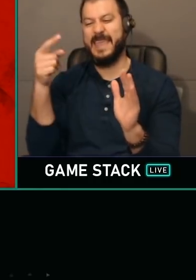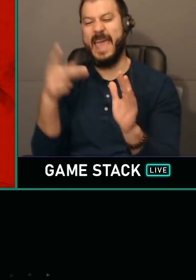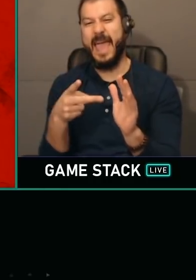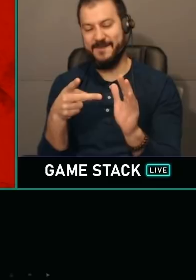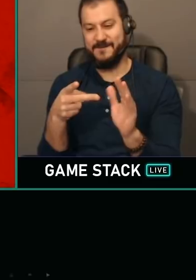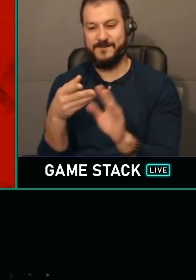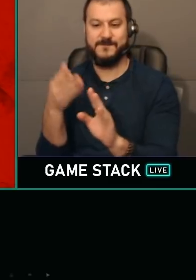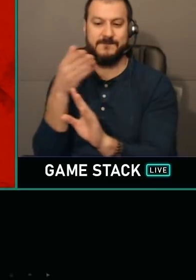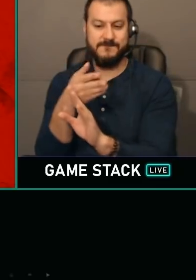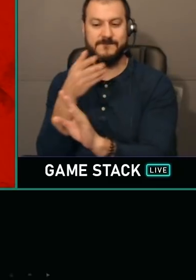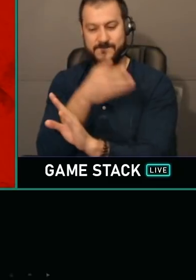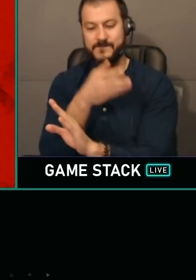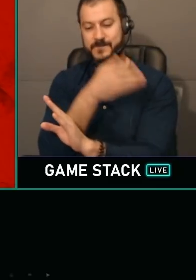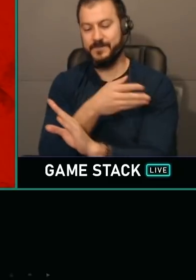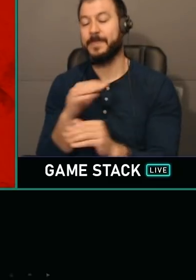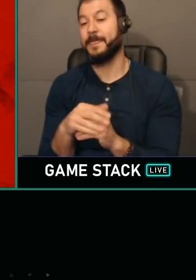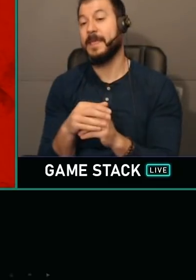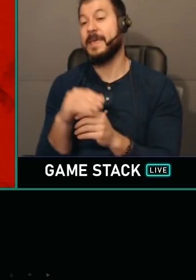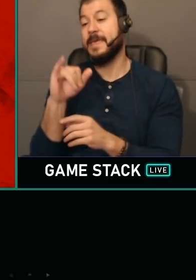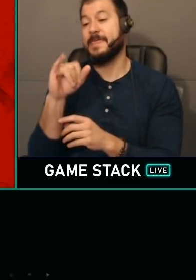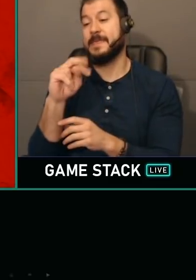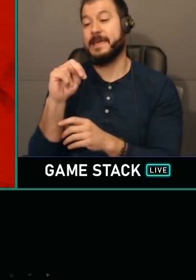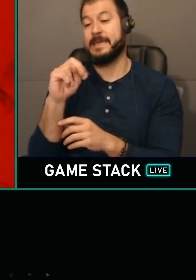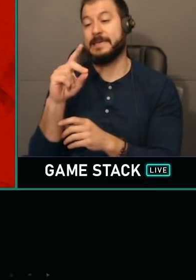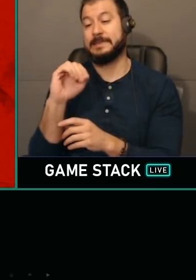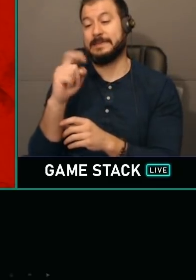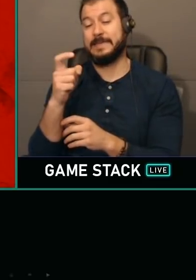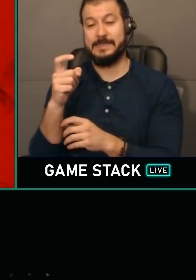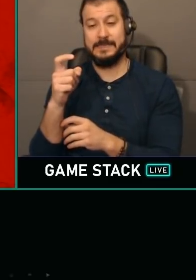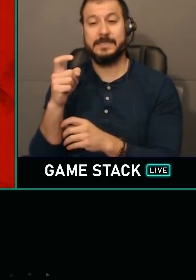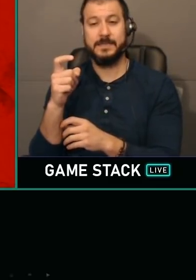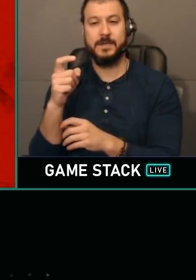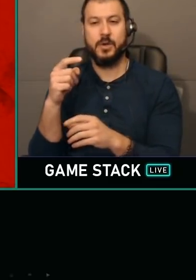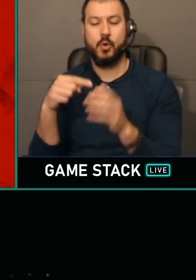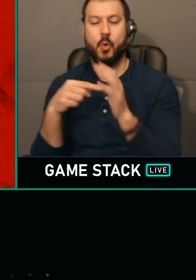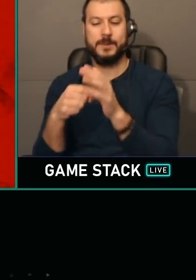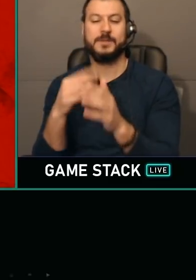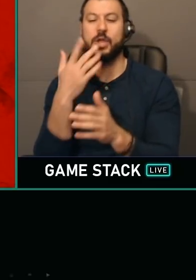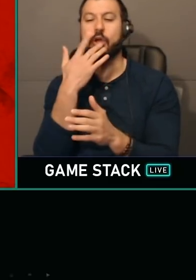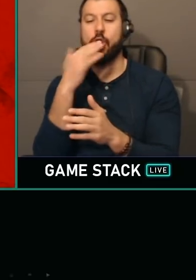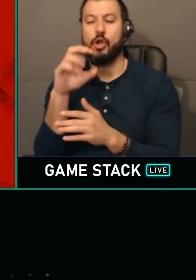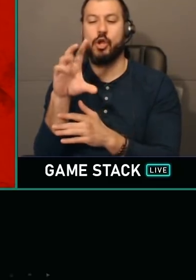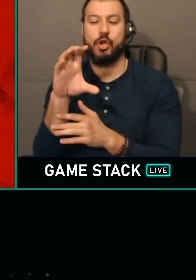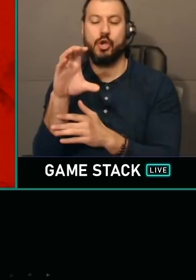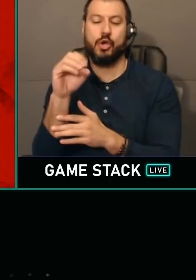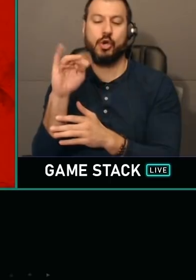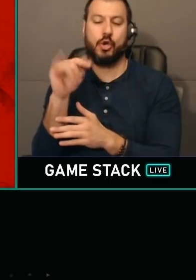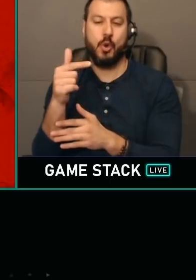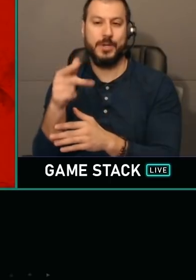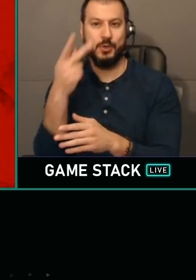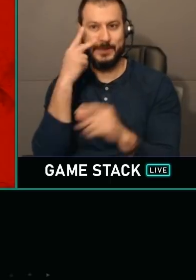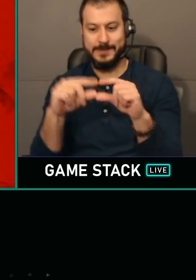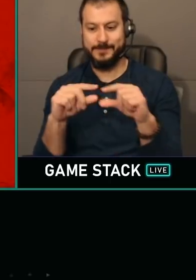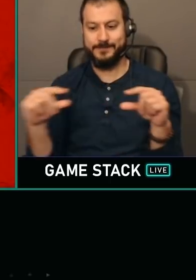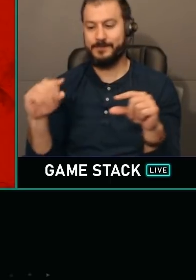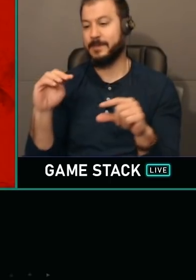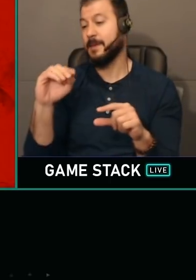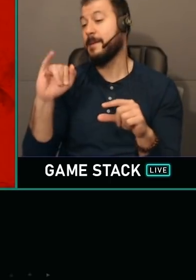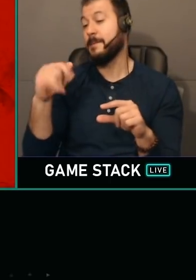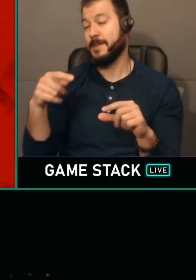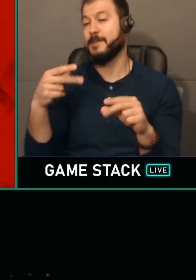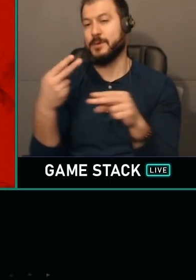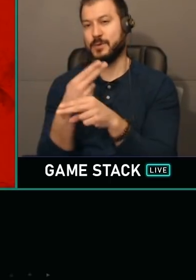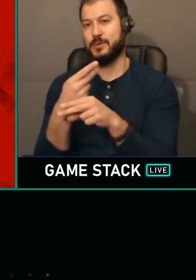previous. The index of each MIP level corresponds to the color coding you see here. MIP levels are used to